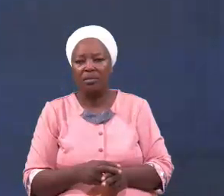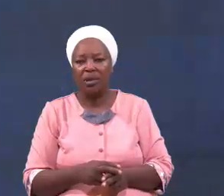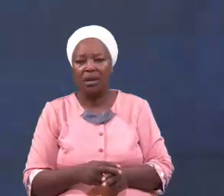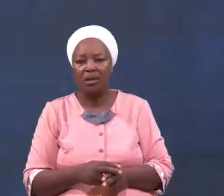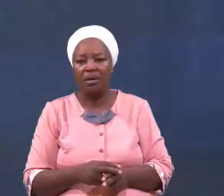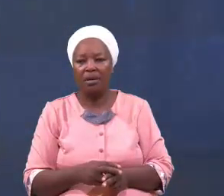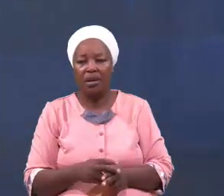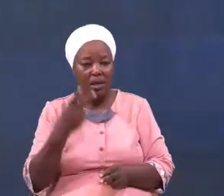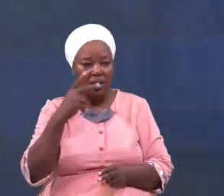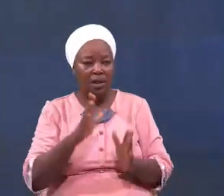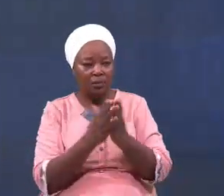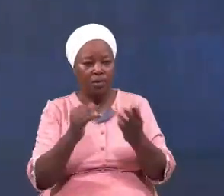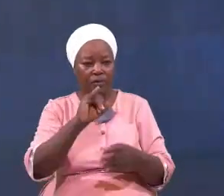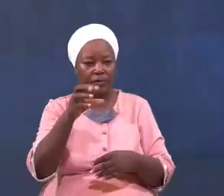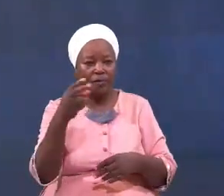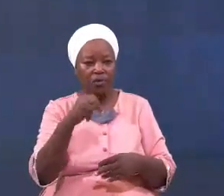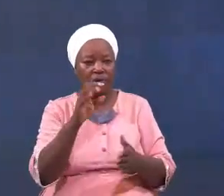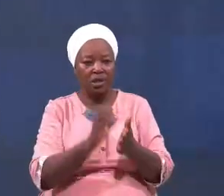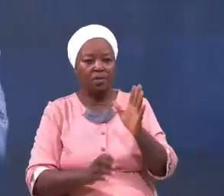Look at John chapter 2 verse